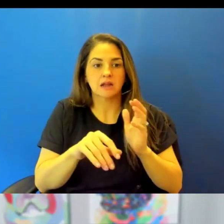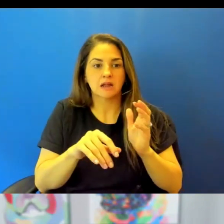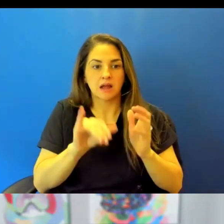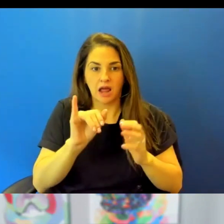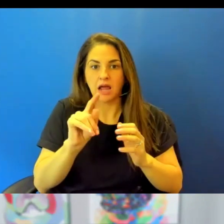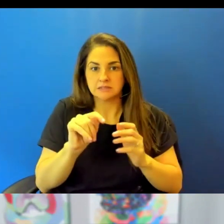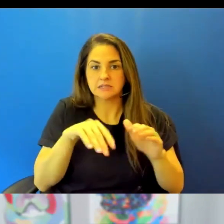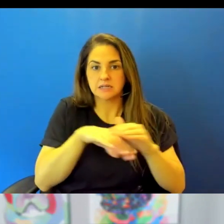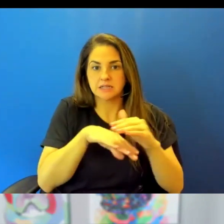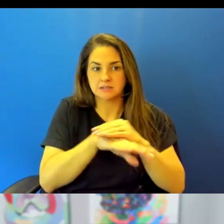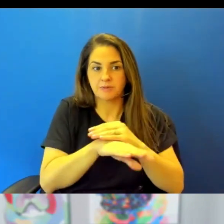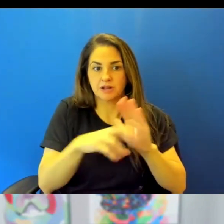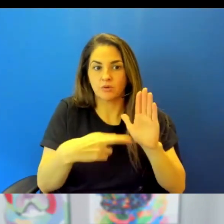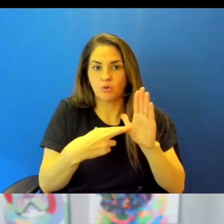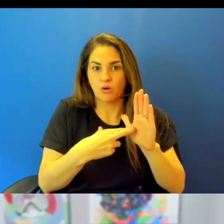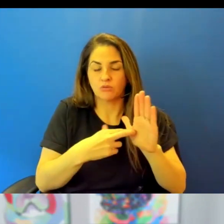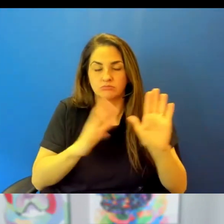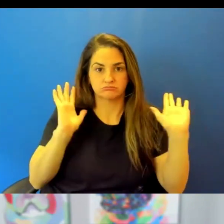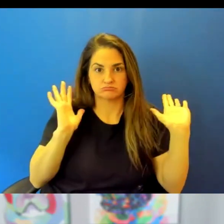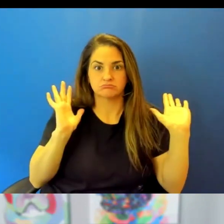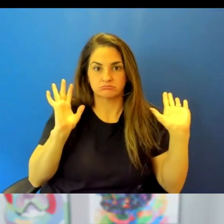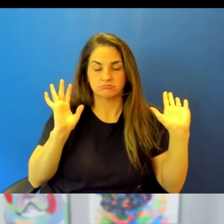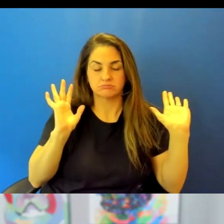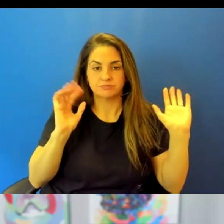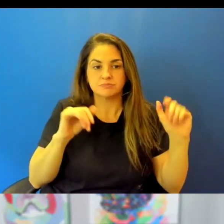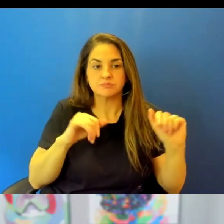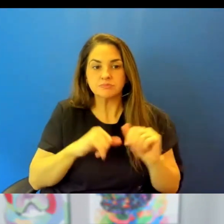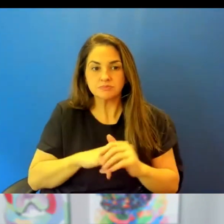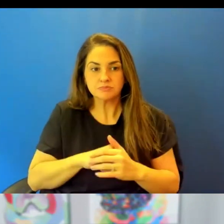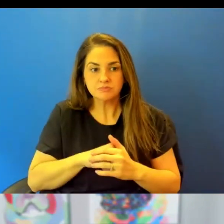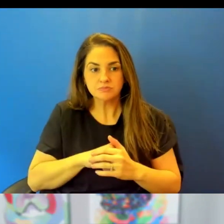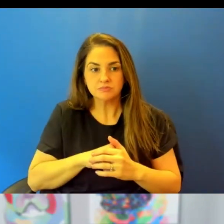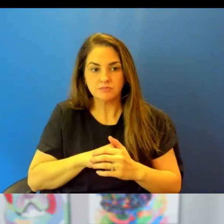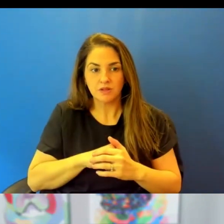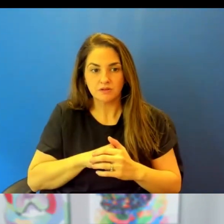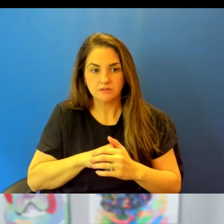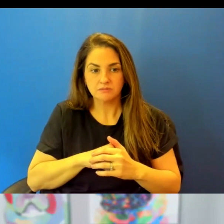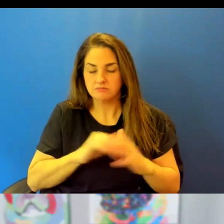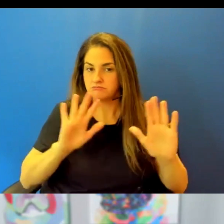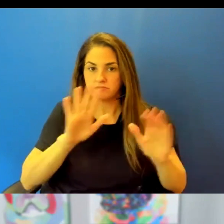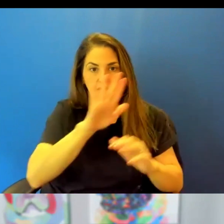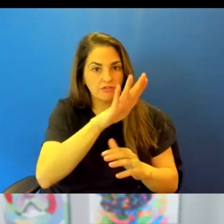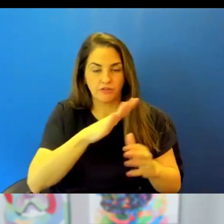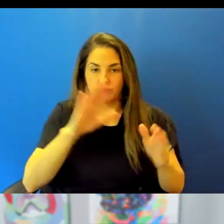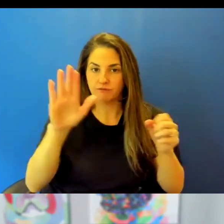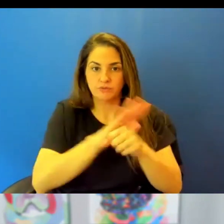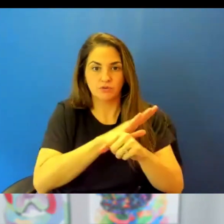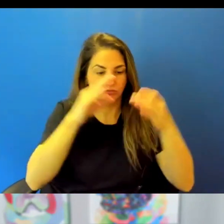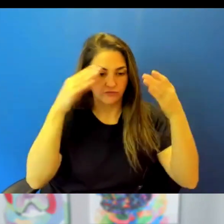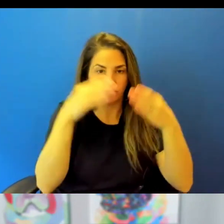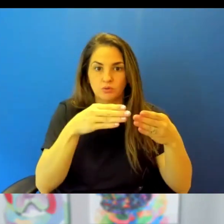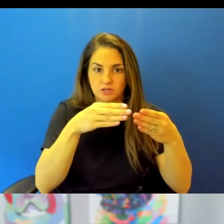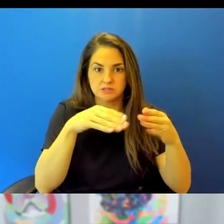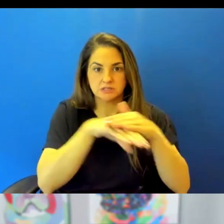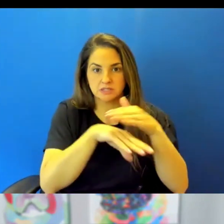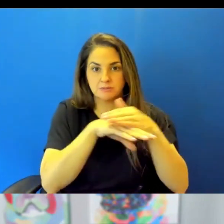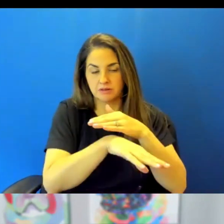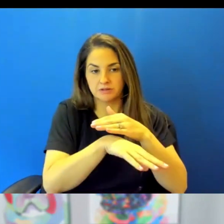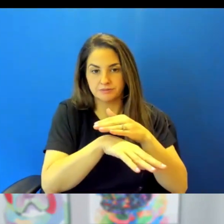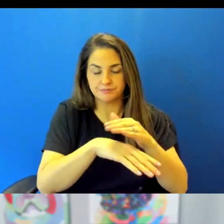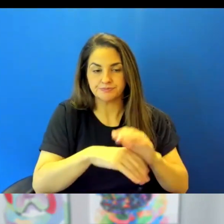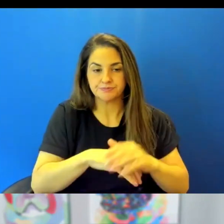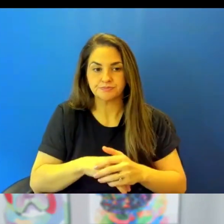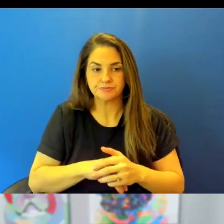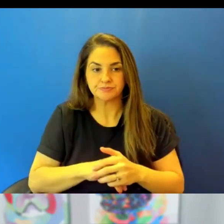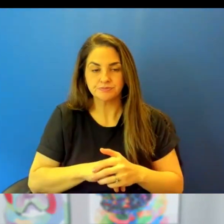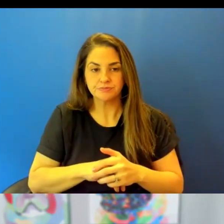IT accessibility roles, and so that is their primary function um, at